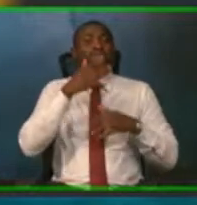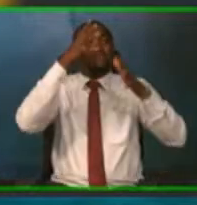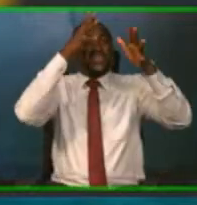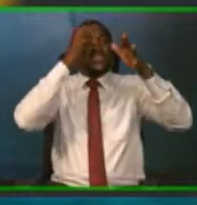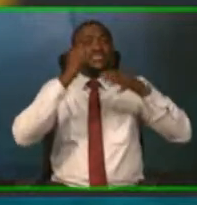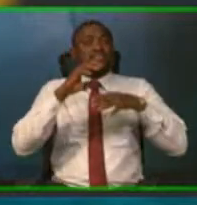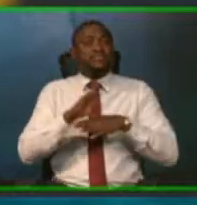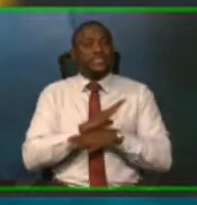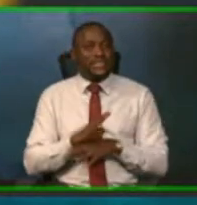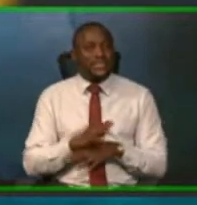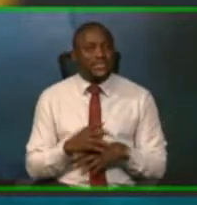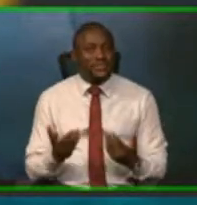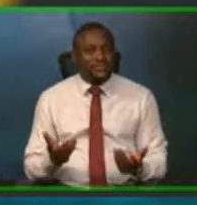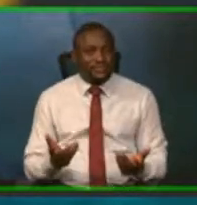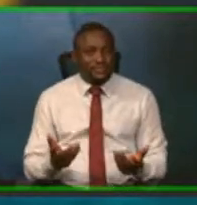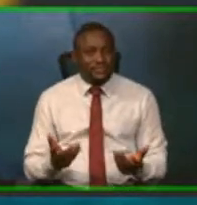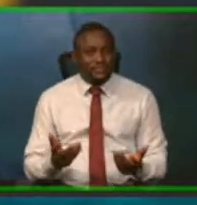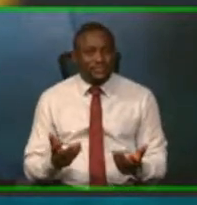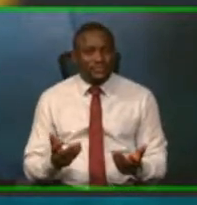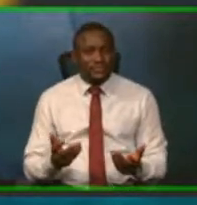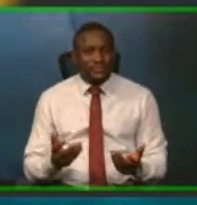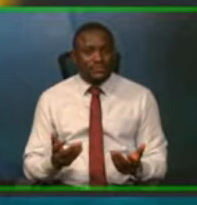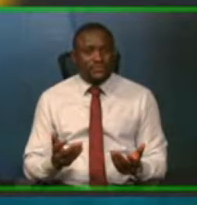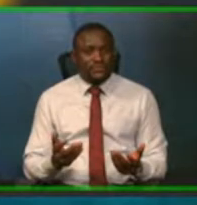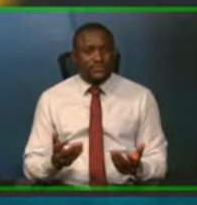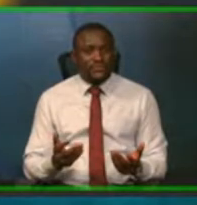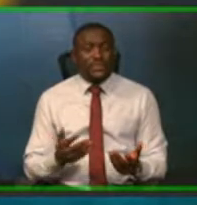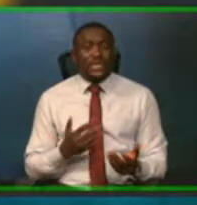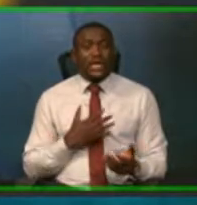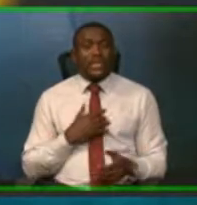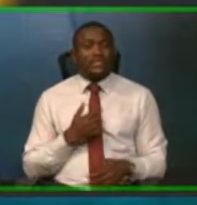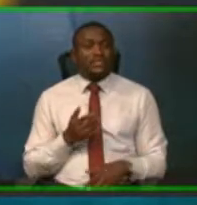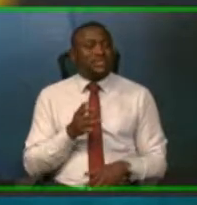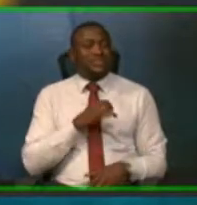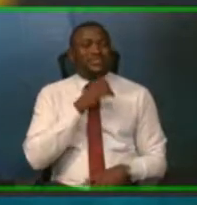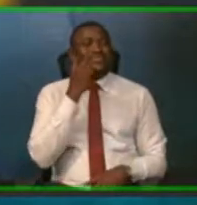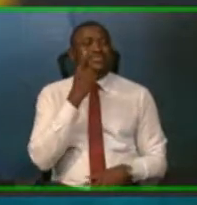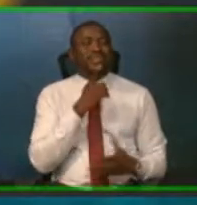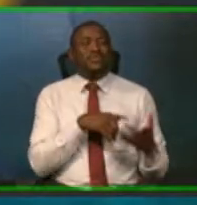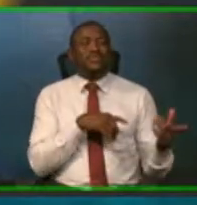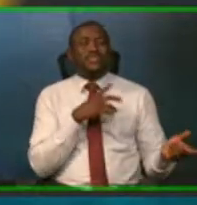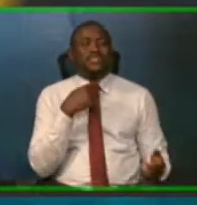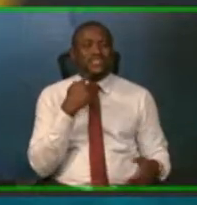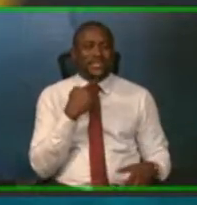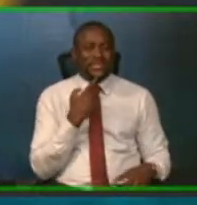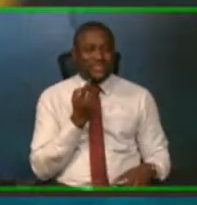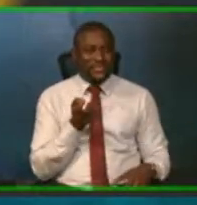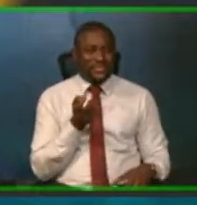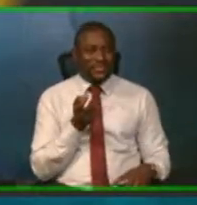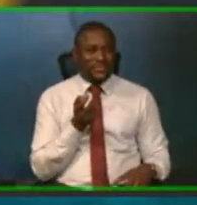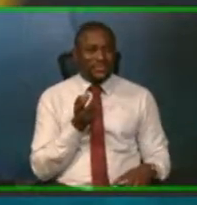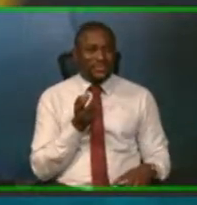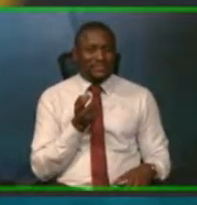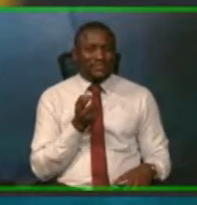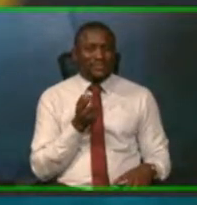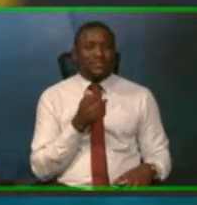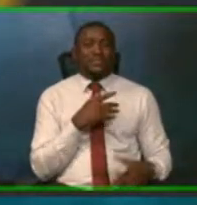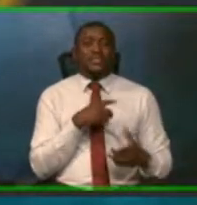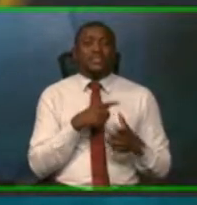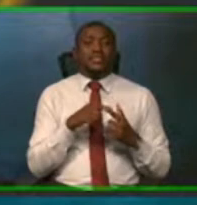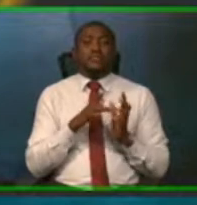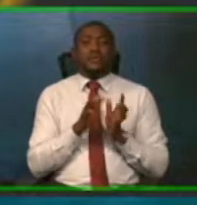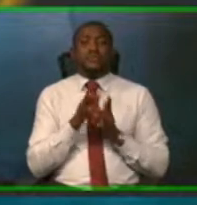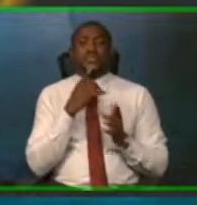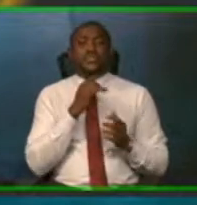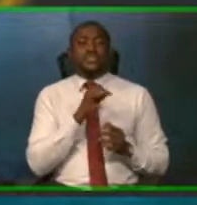business? Two more verses. And they understood not the sayings which he spake. The Bible says, and